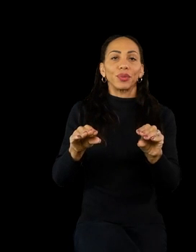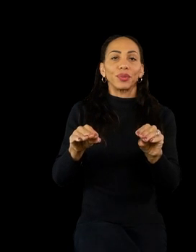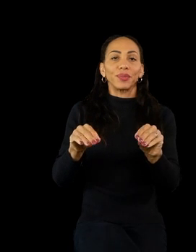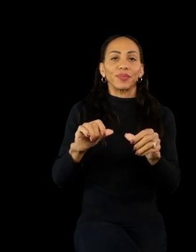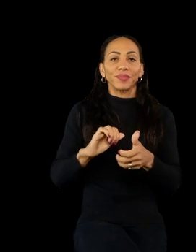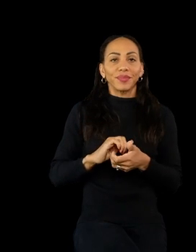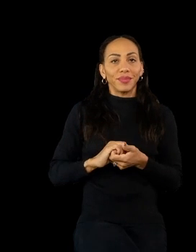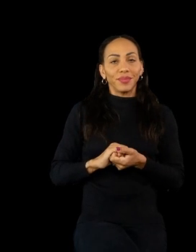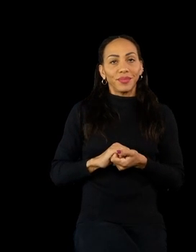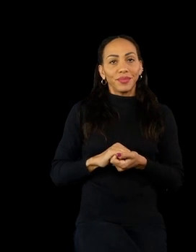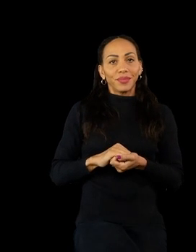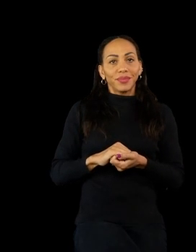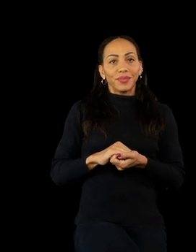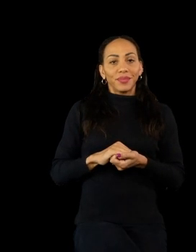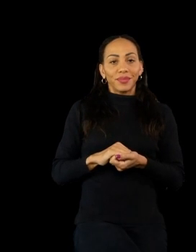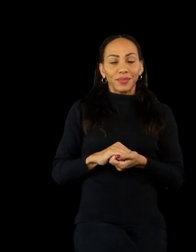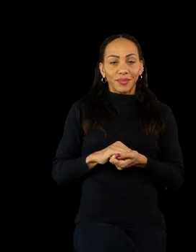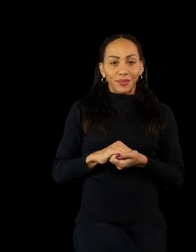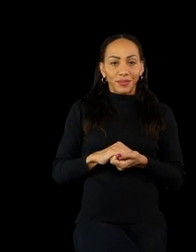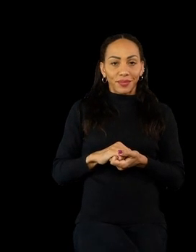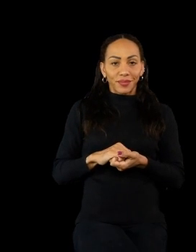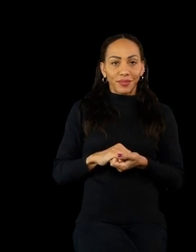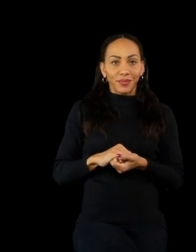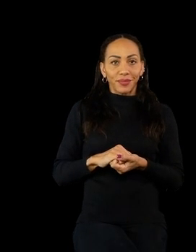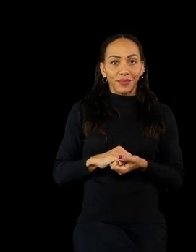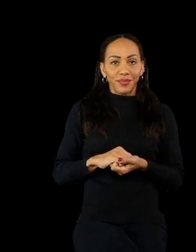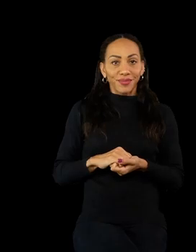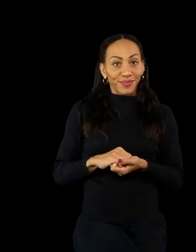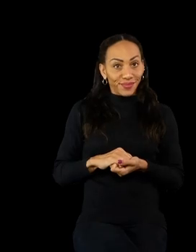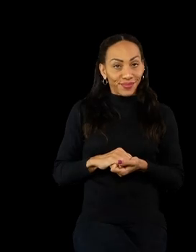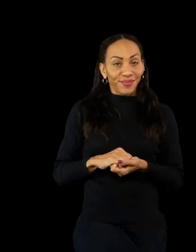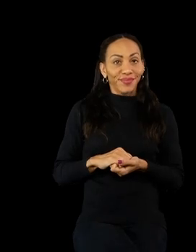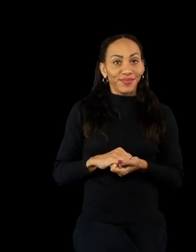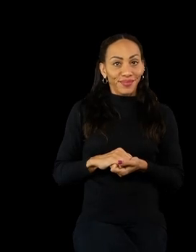There we go. It did work. Almost all of it worked.